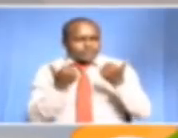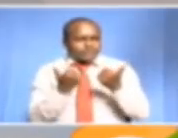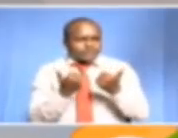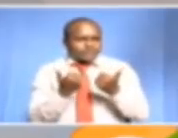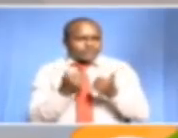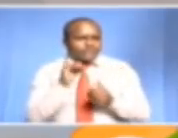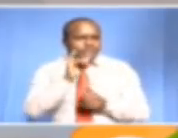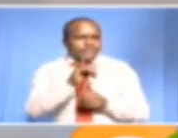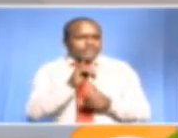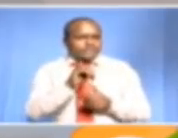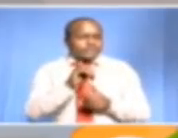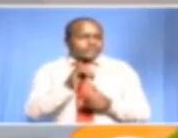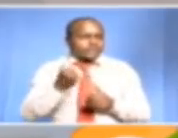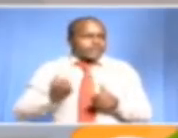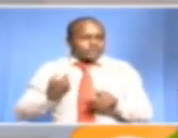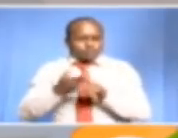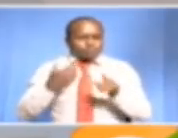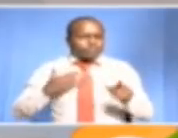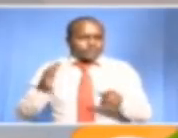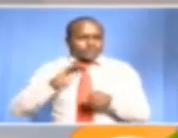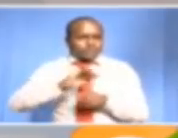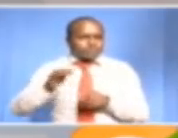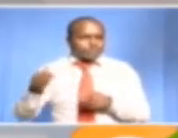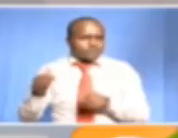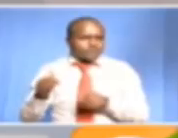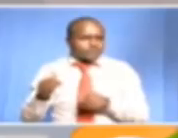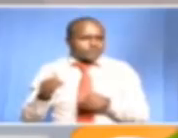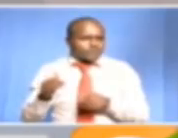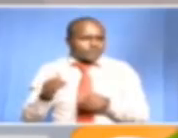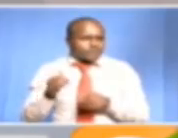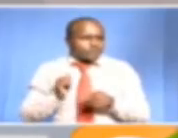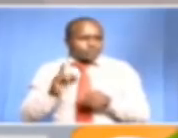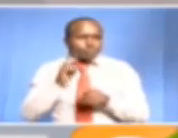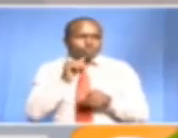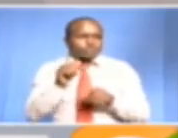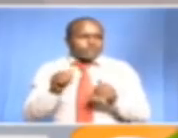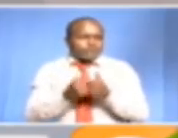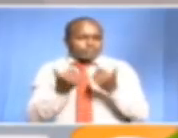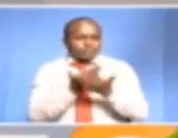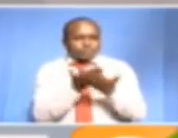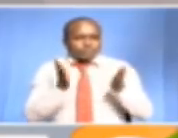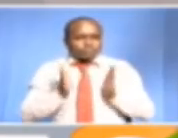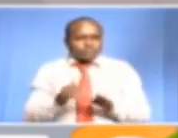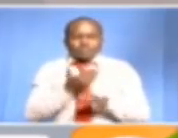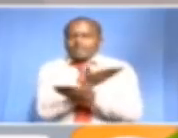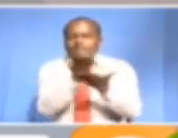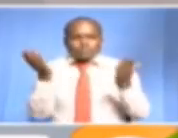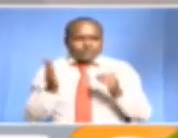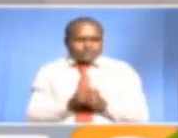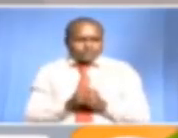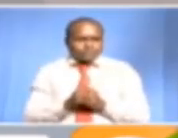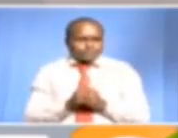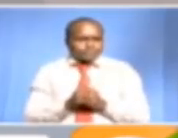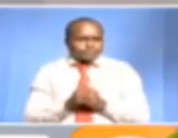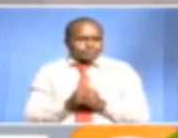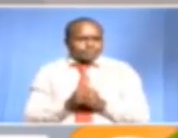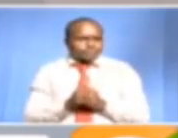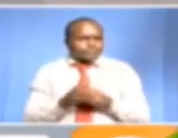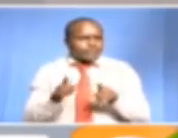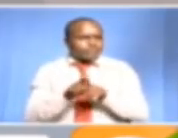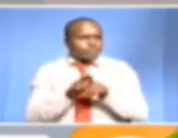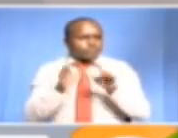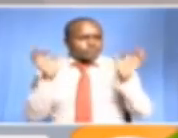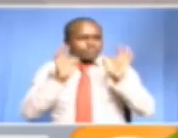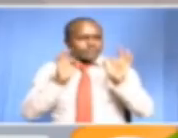county mate, she's from my county, and yeah, she's really it should not happen to any woman anywhere. And I'm also surprised to see